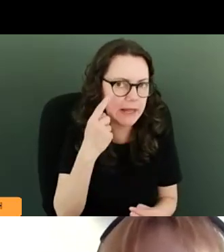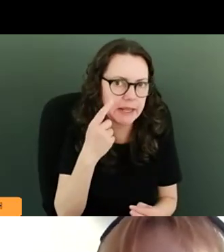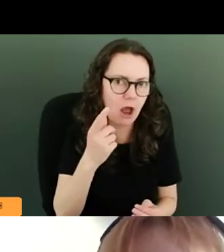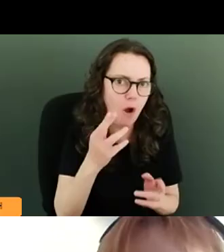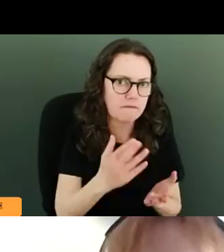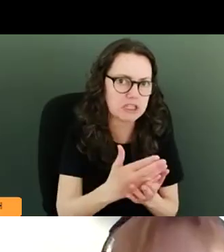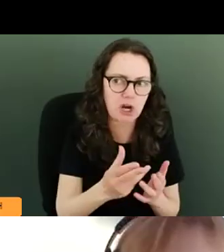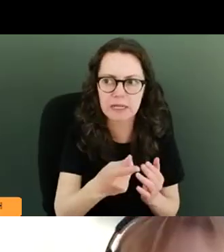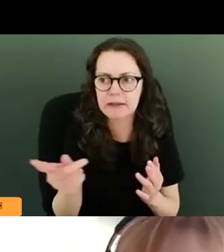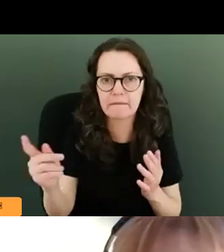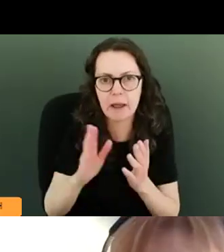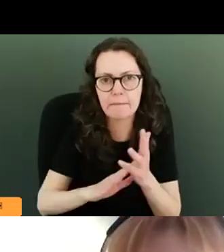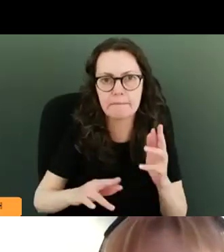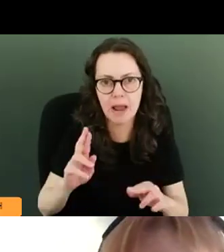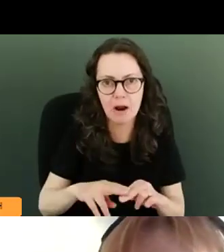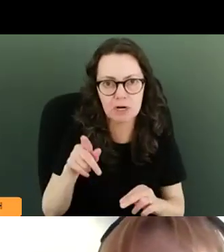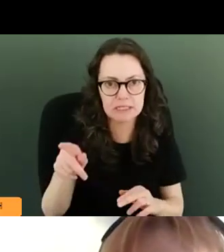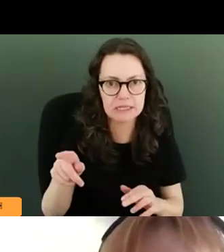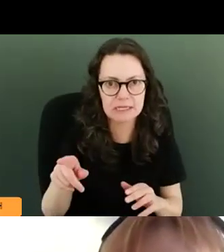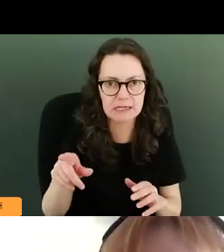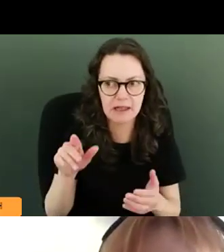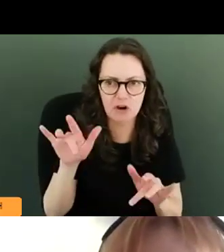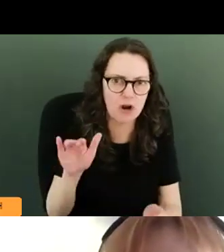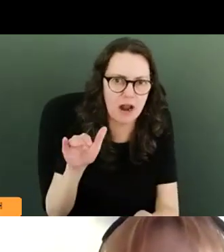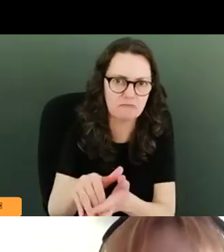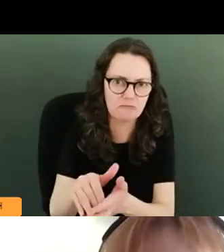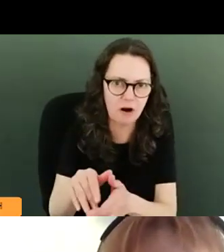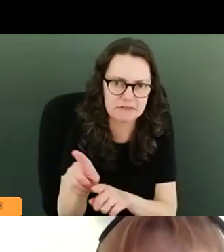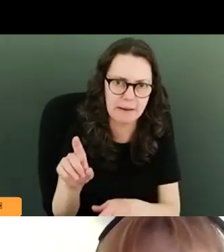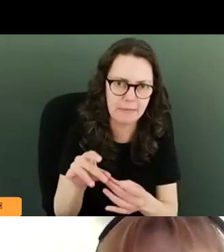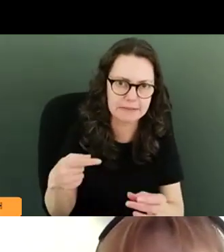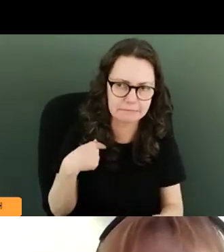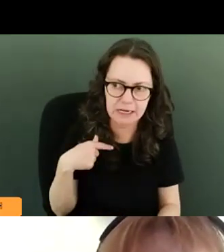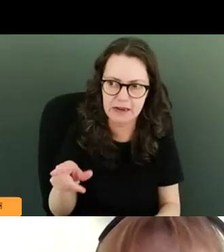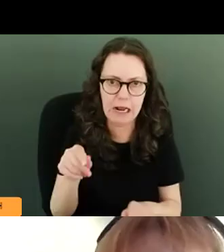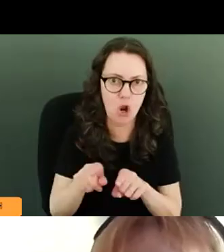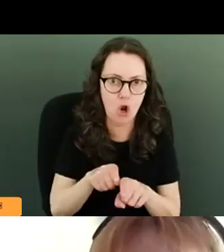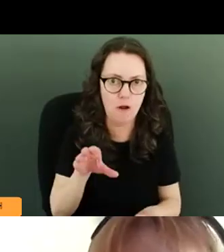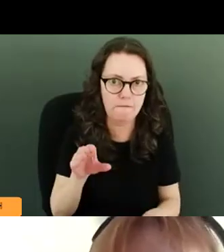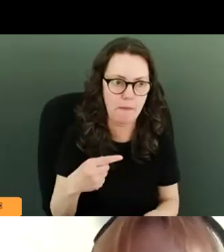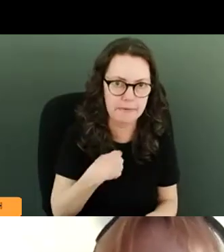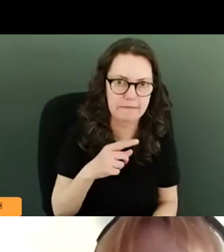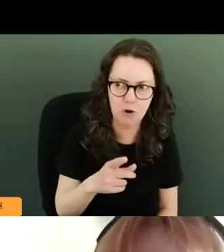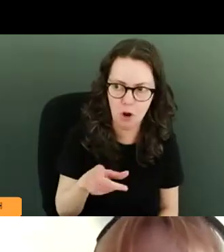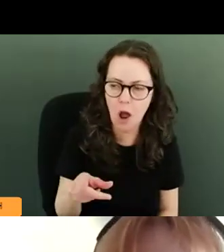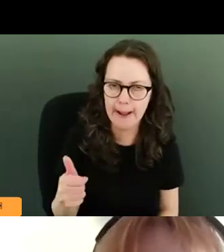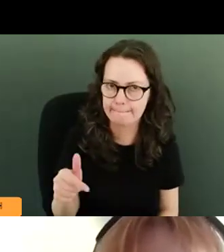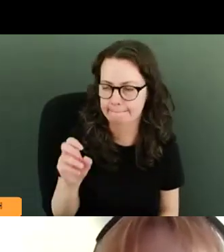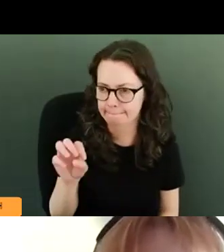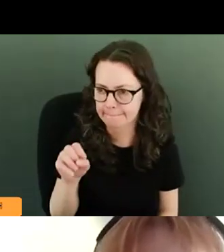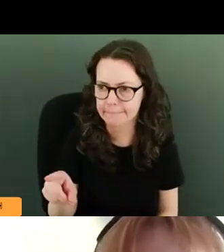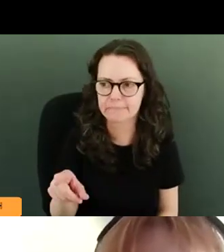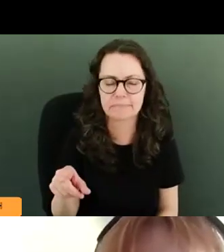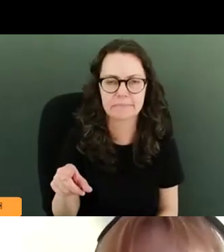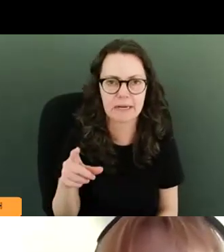might be further back in their journey than what I am, so that they can learn it from what I've done and what other parents do,